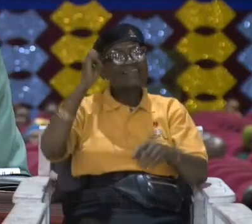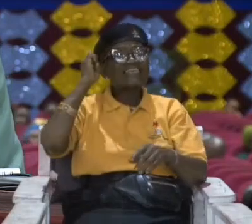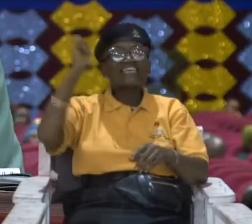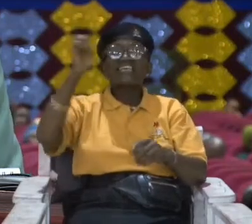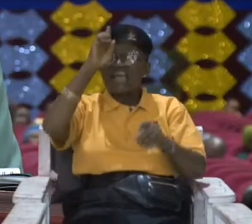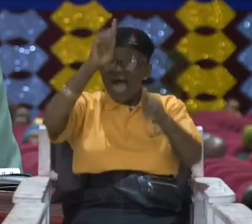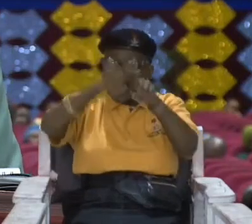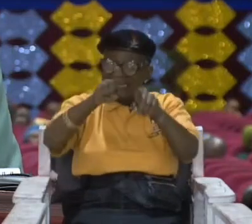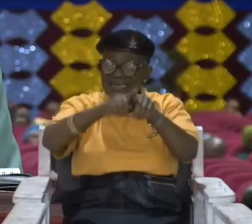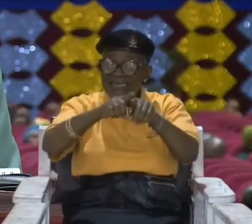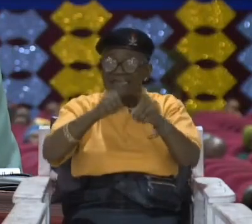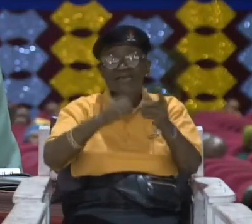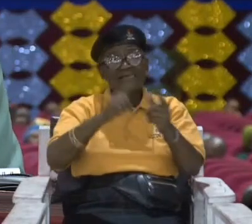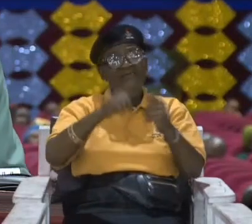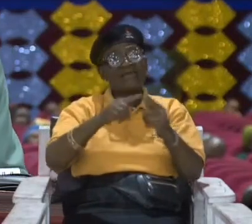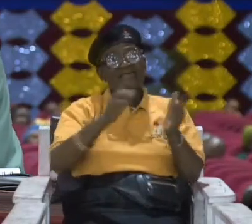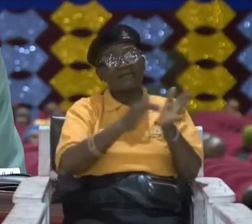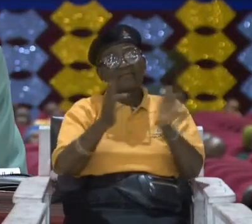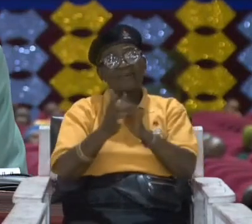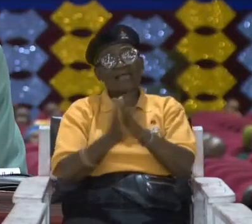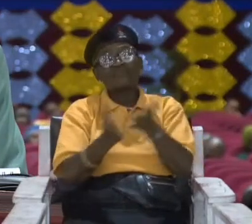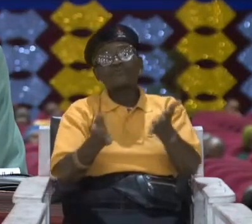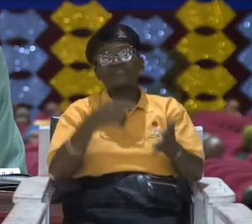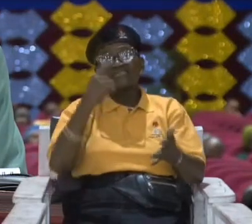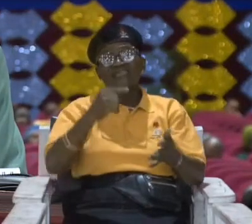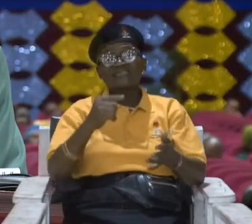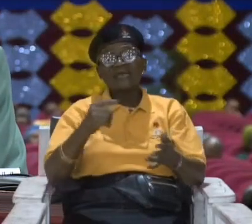Then the Bible said, as they were about to eat,